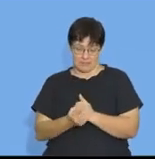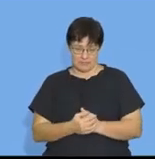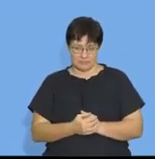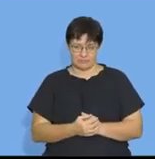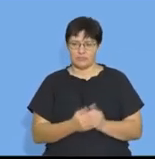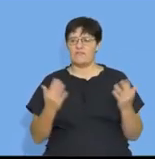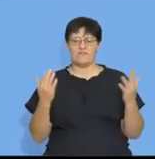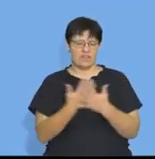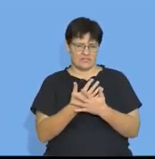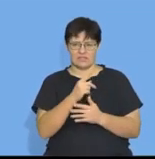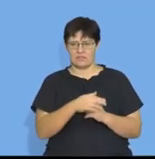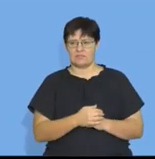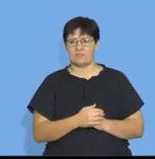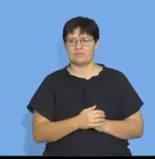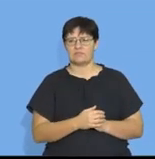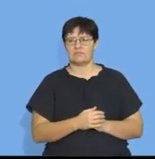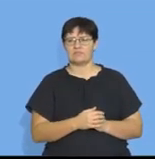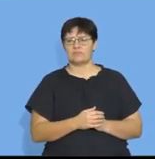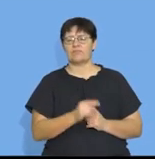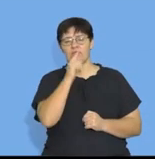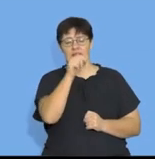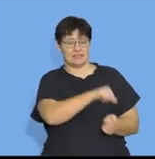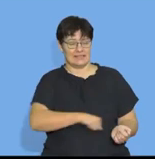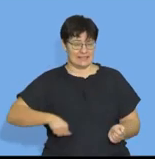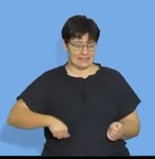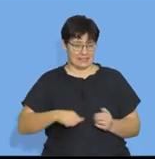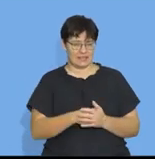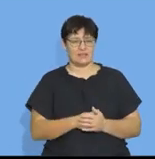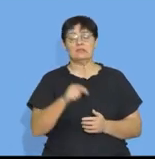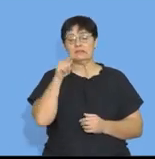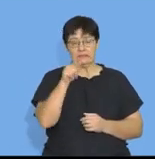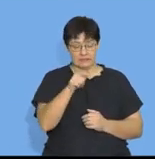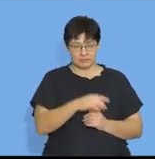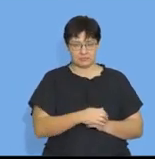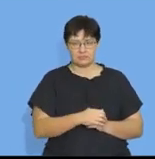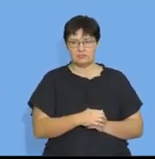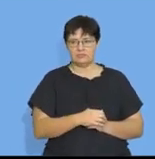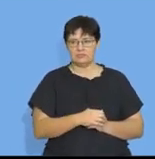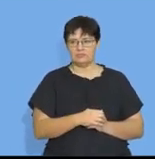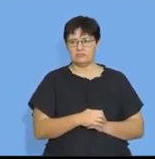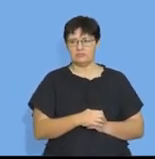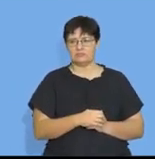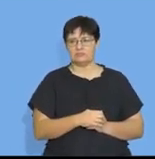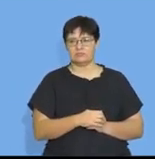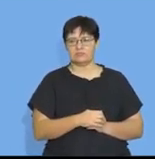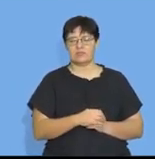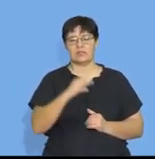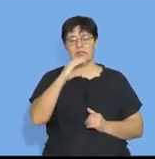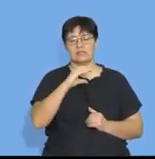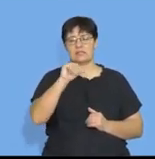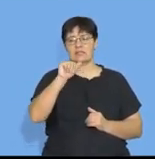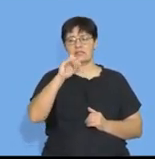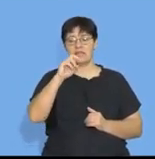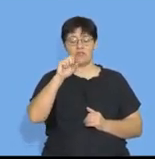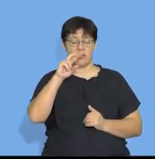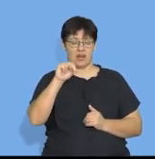very quickly? And so when we look at a C-section, guys, a C-section or a cesarean delivery is a